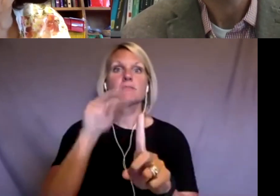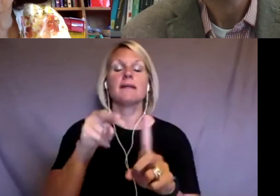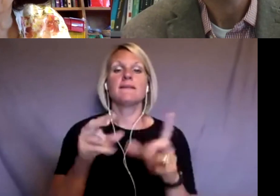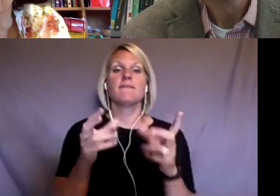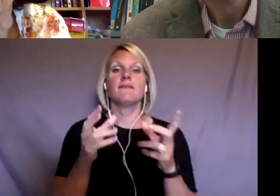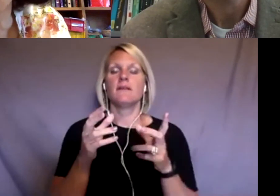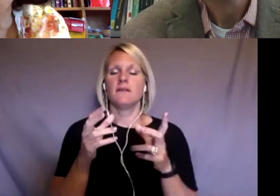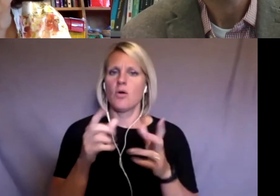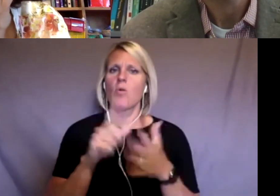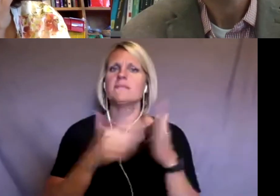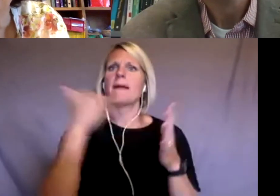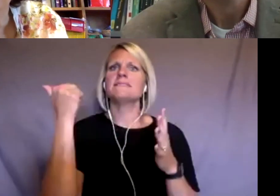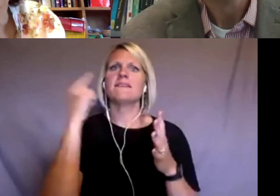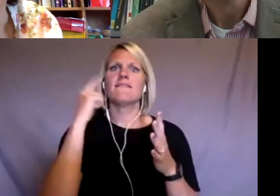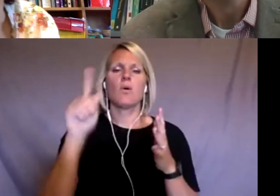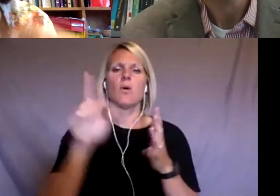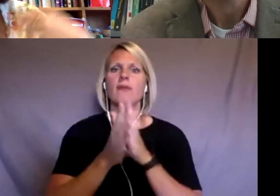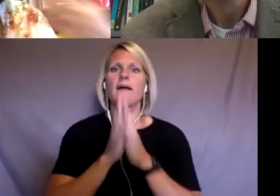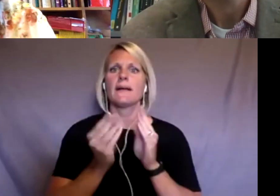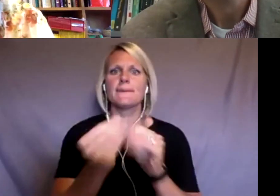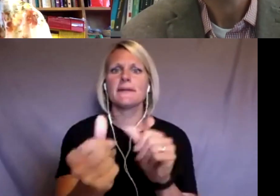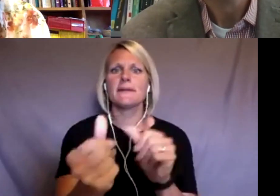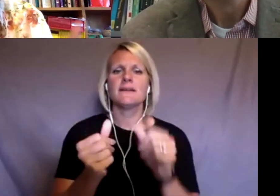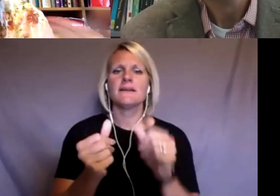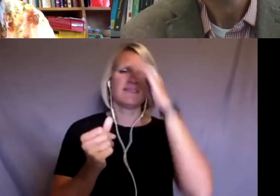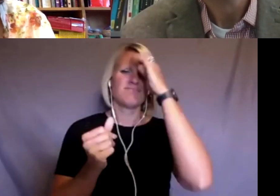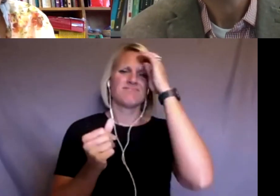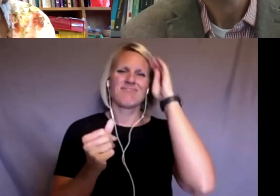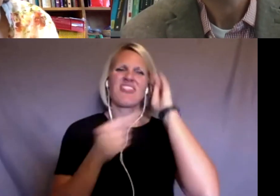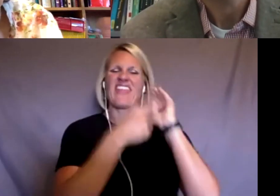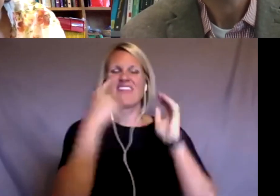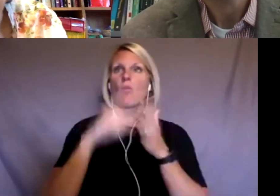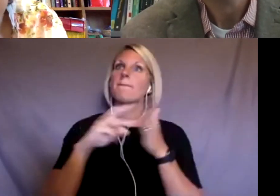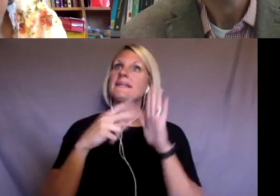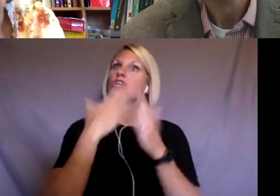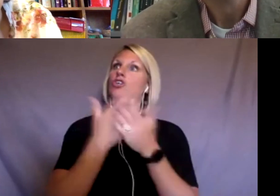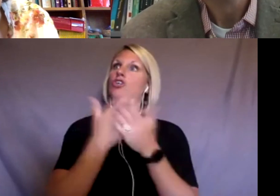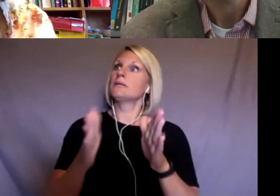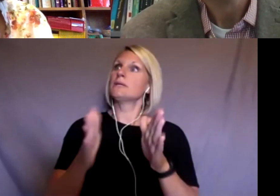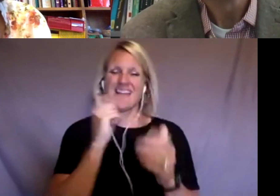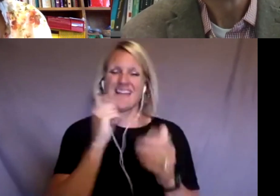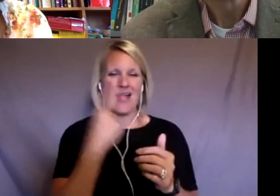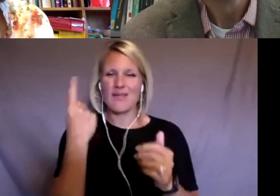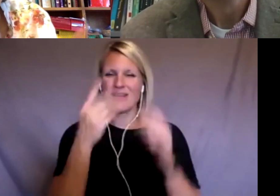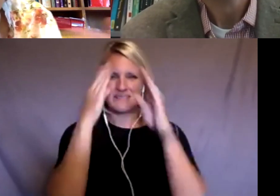what a good street is. And, the city planners by now